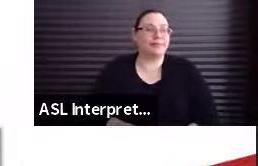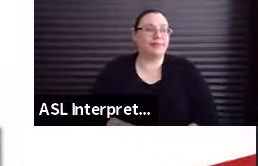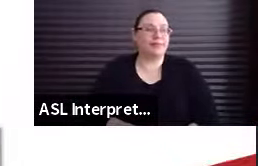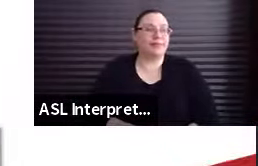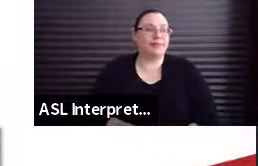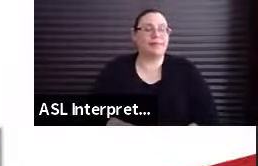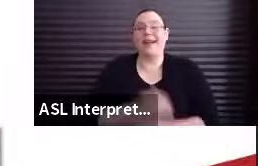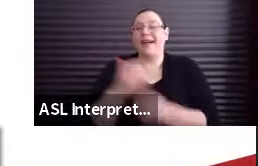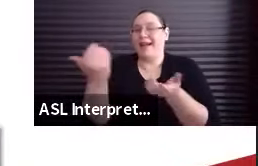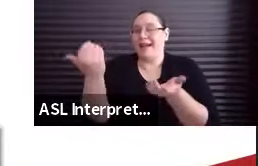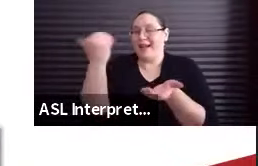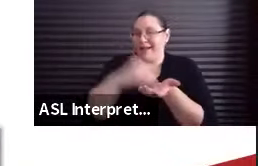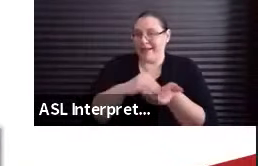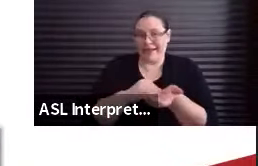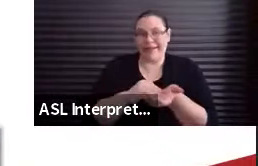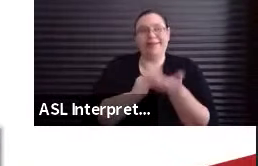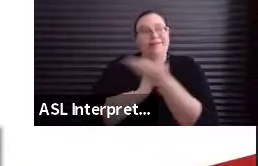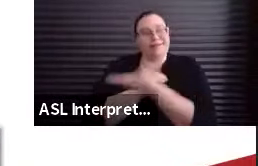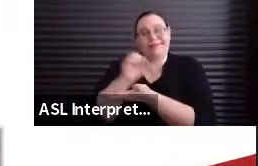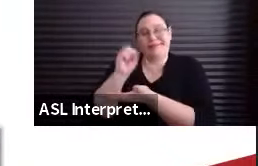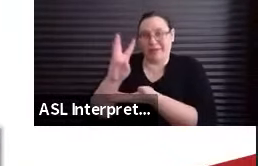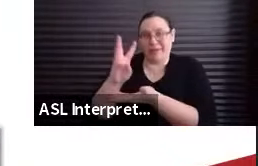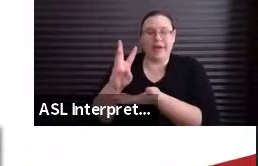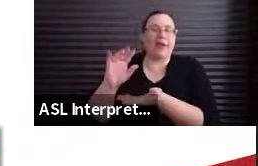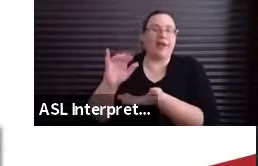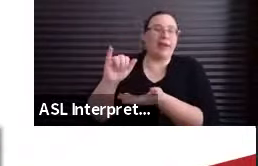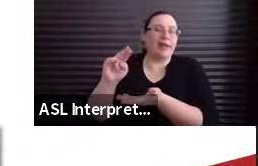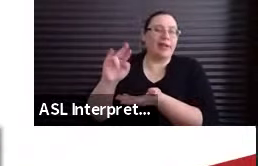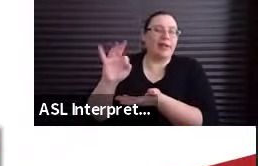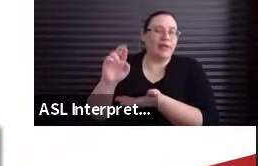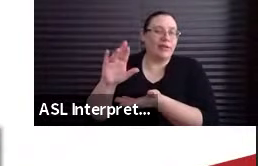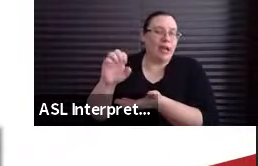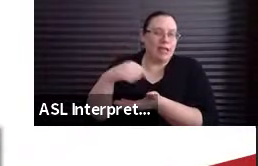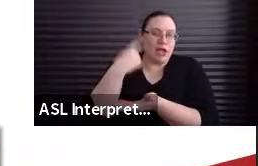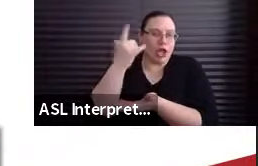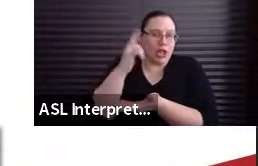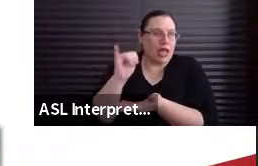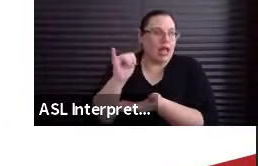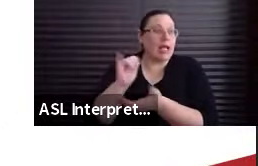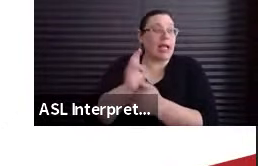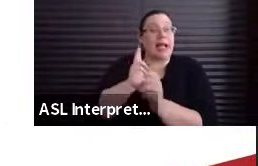And again, so this is the software, the interface of the software, and you hit this join button.